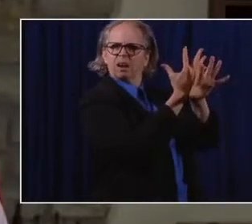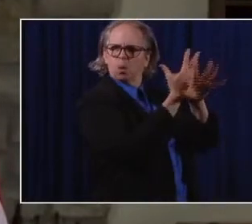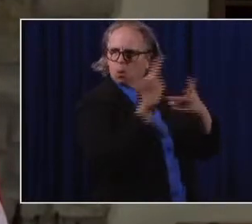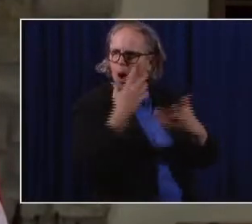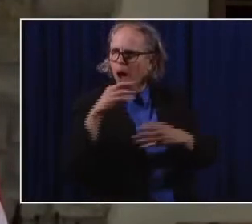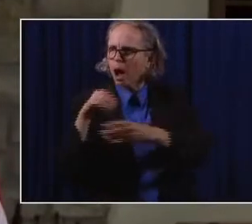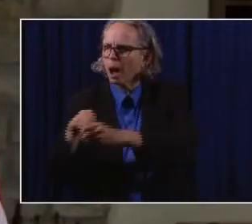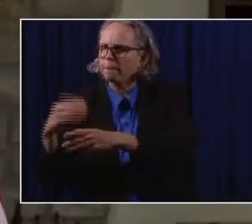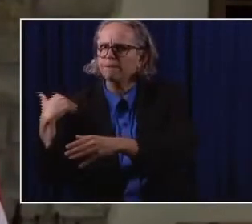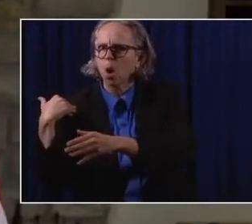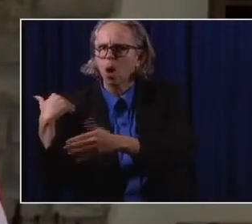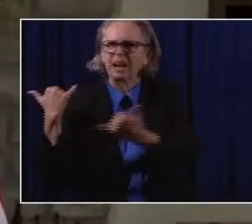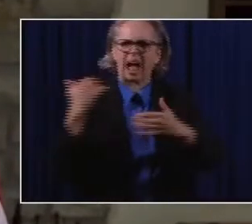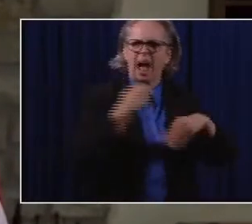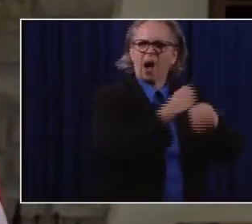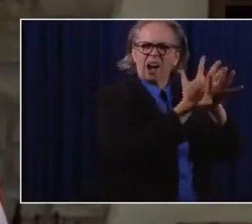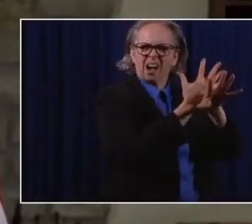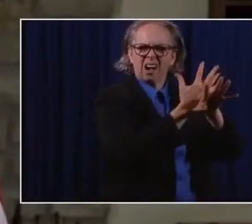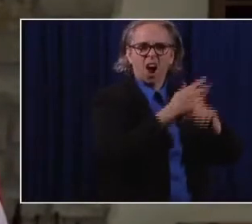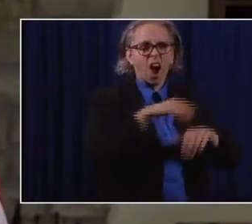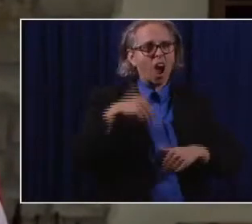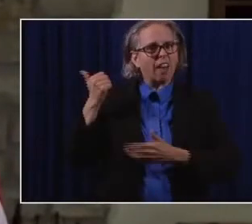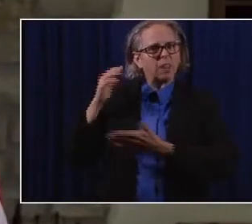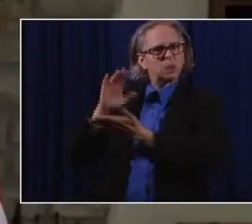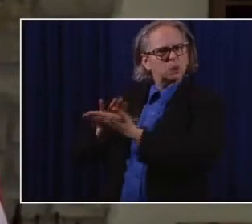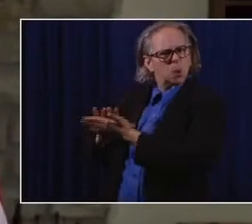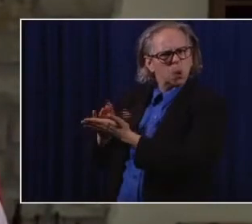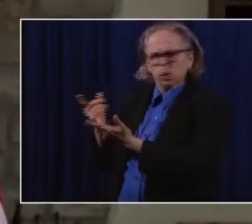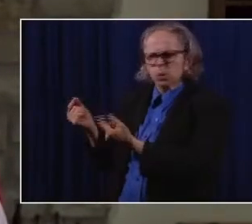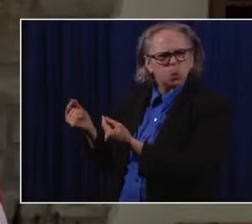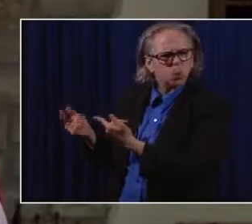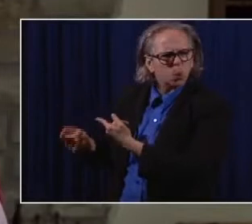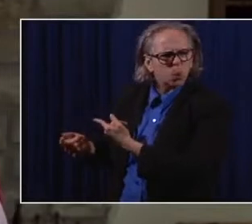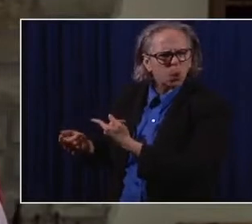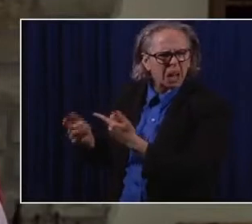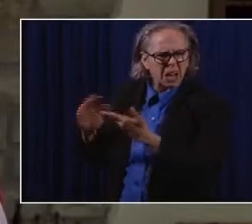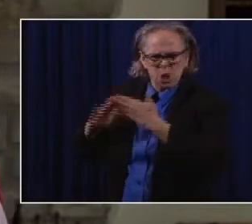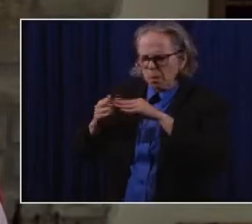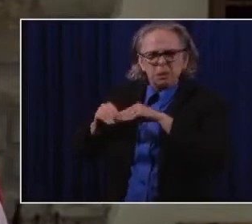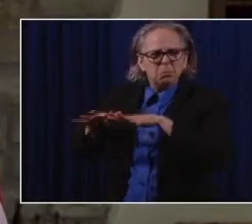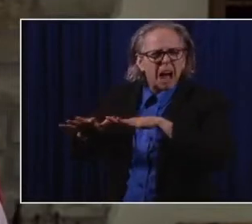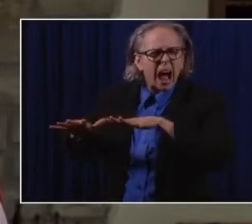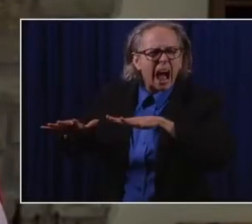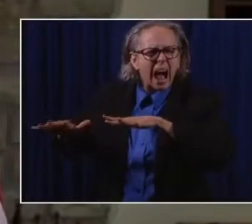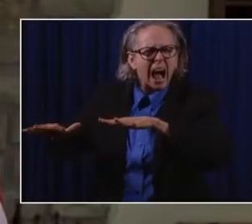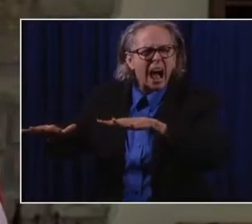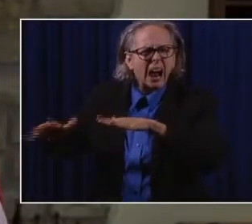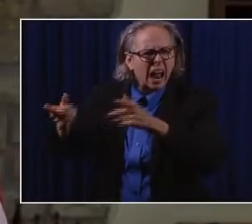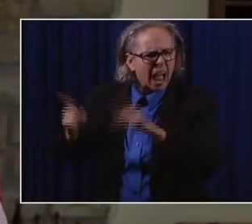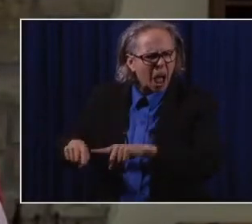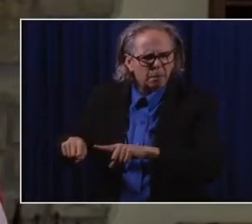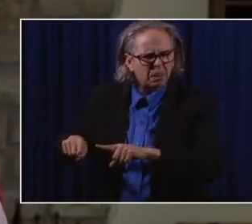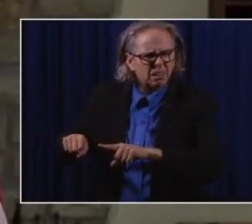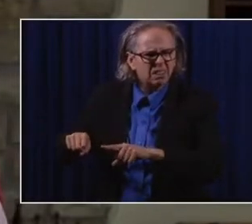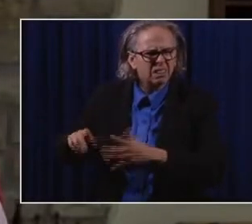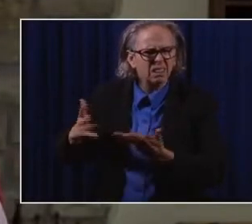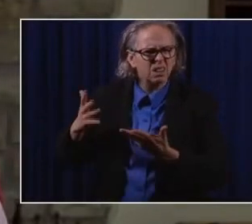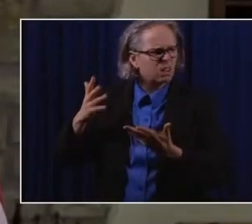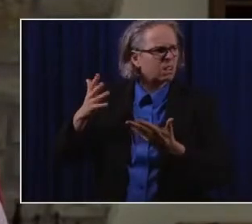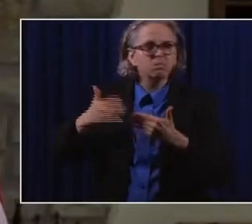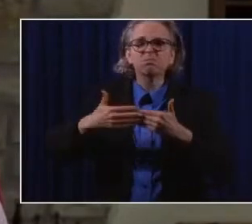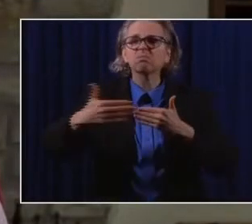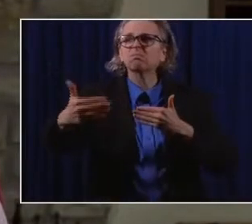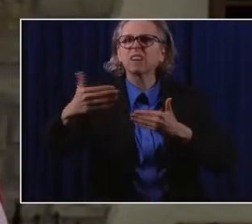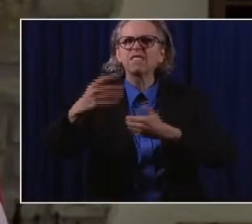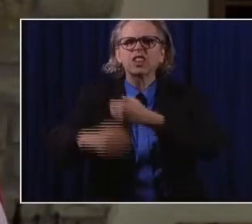the year due to spread in their communities. Just this week, for example, school leaders in Toledo made